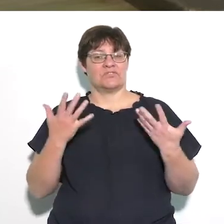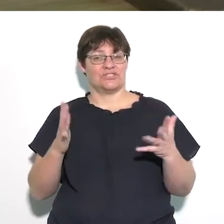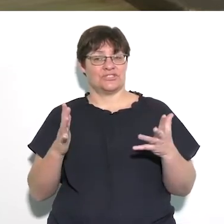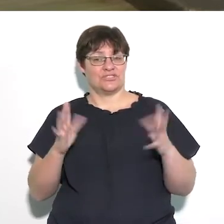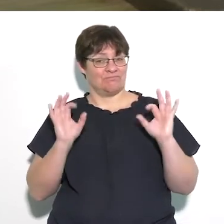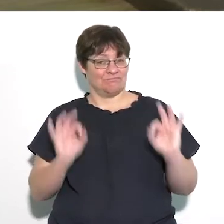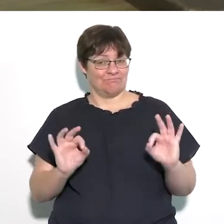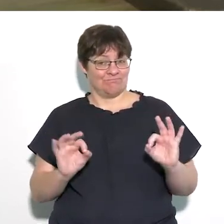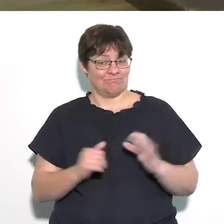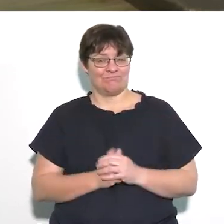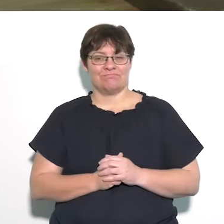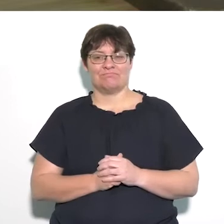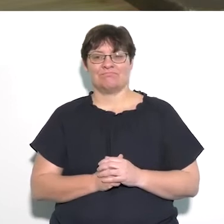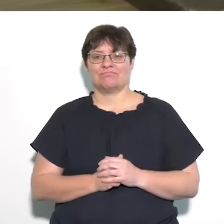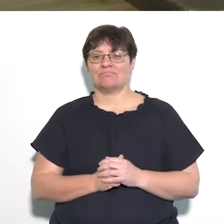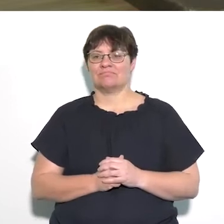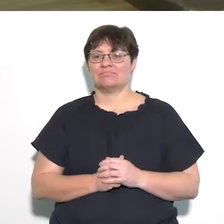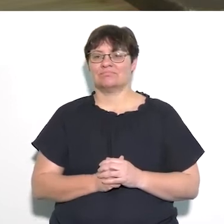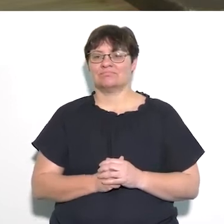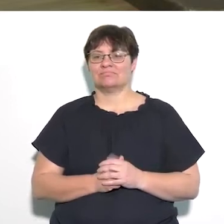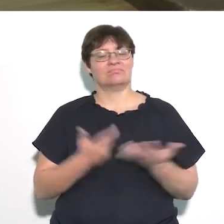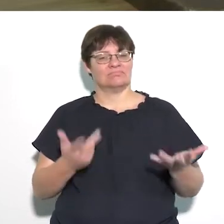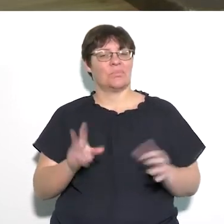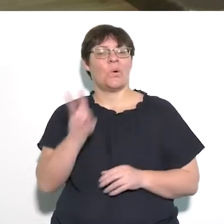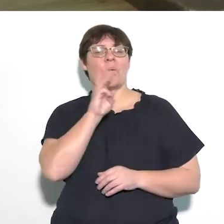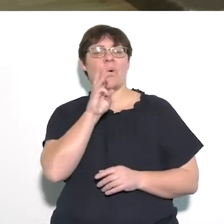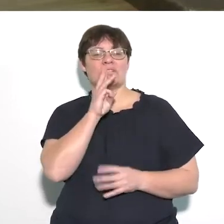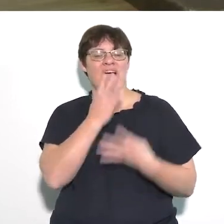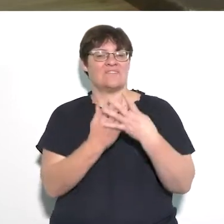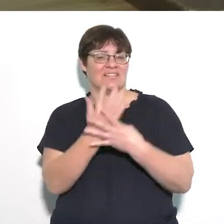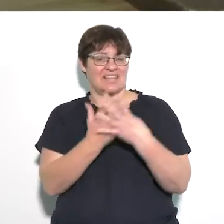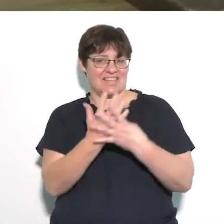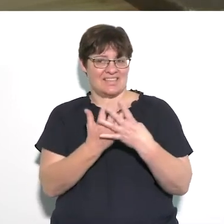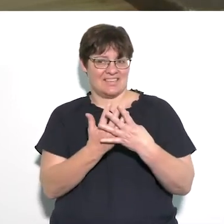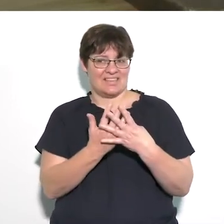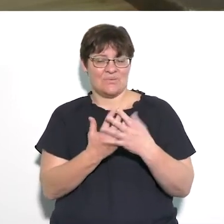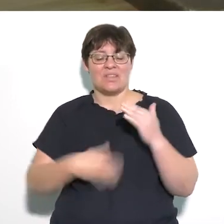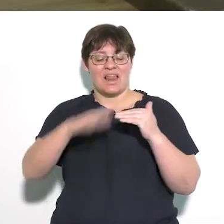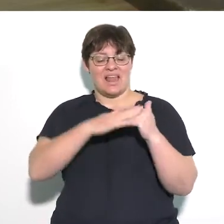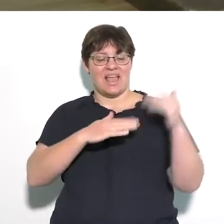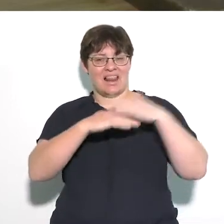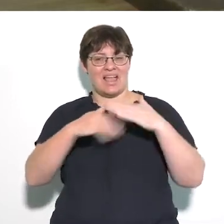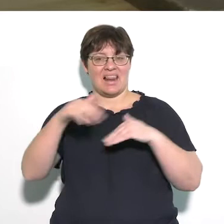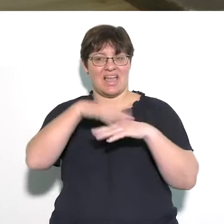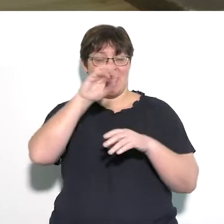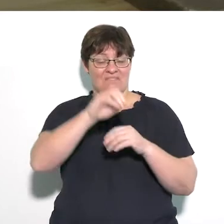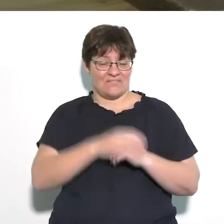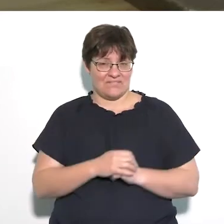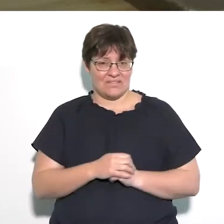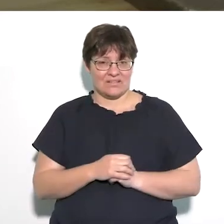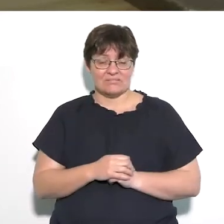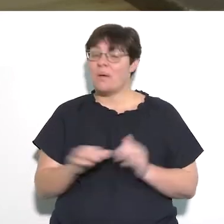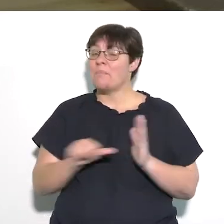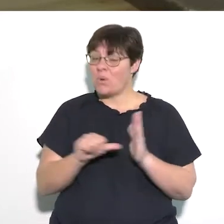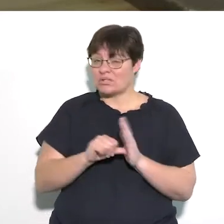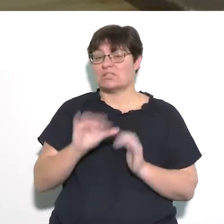There we go. And that is a water filter, a rough water filter with layers in it. Important